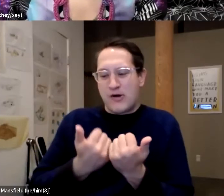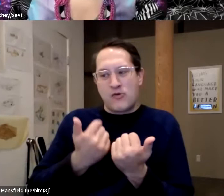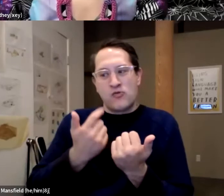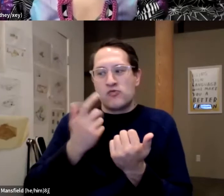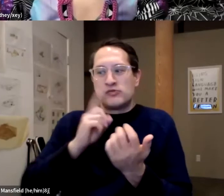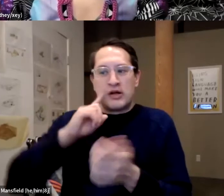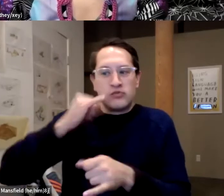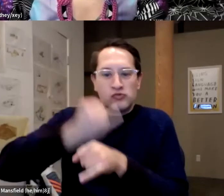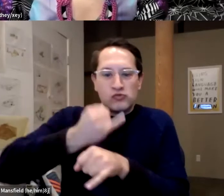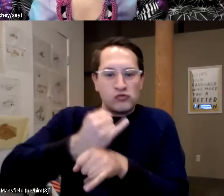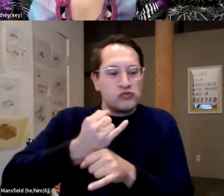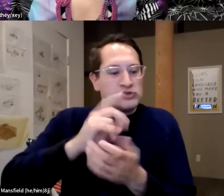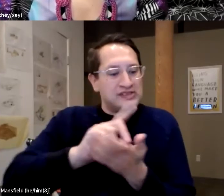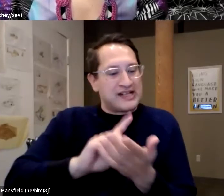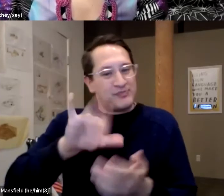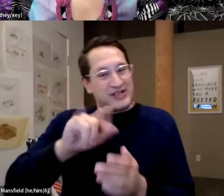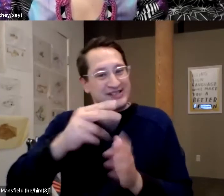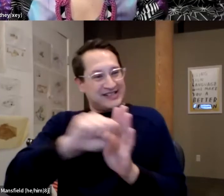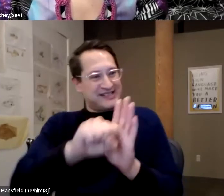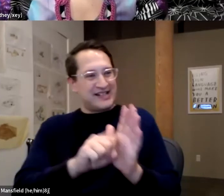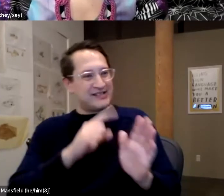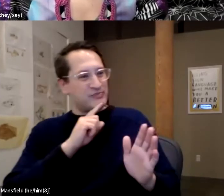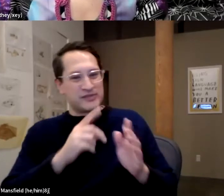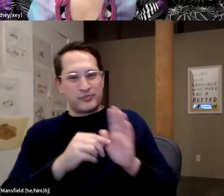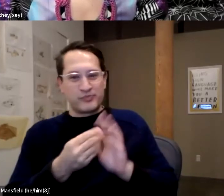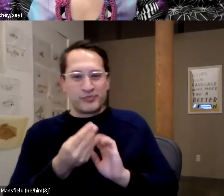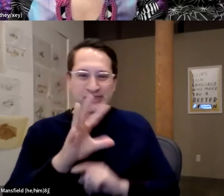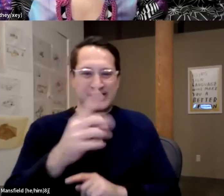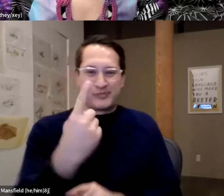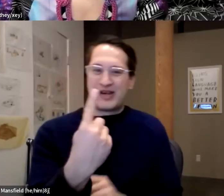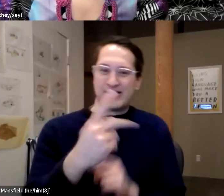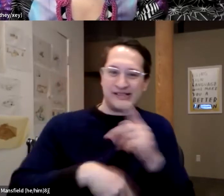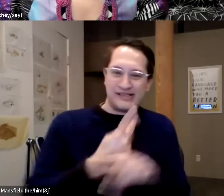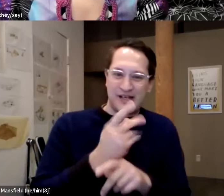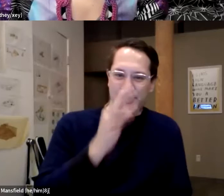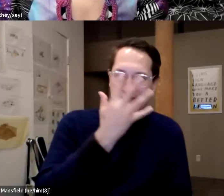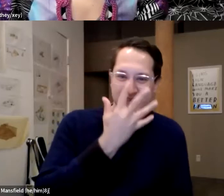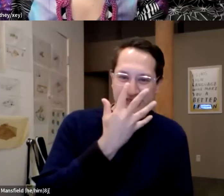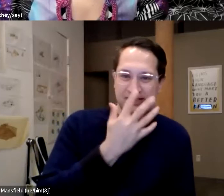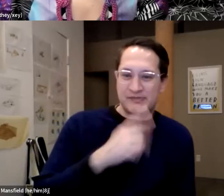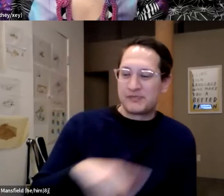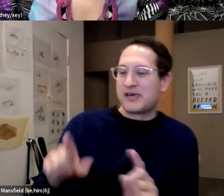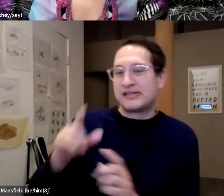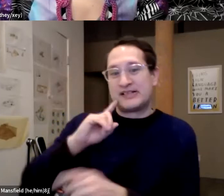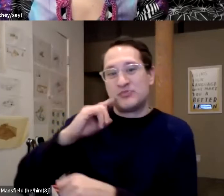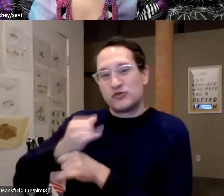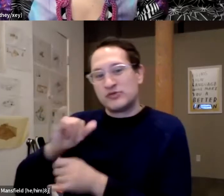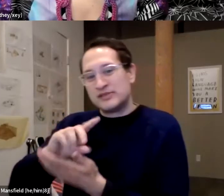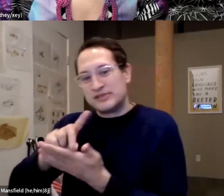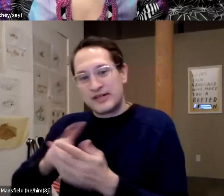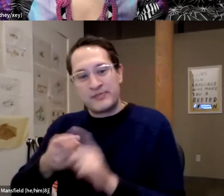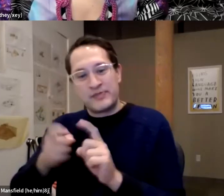my research how deaf schools were designed by the state as one type of